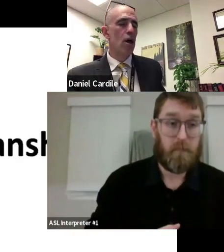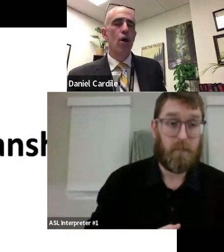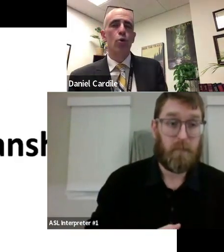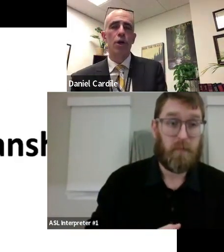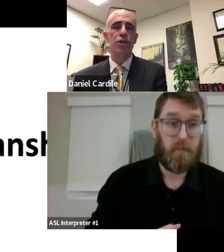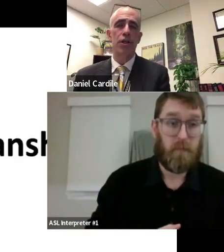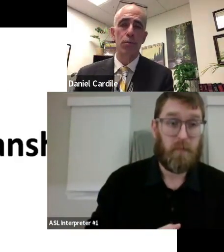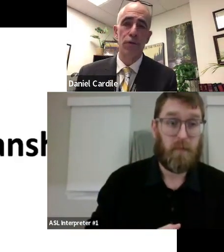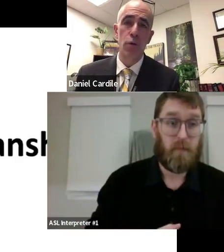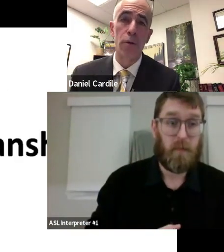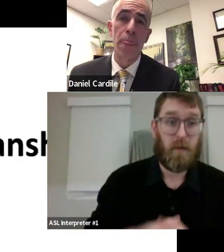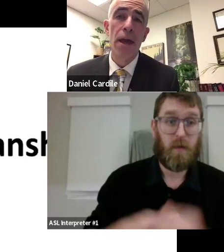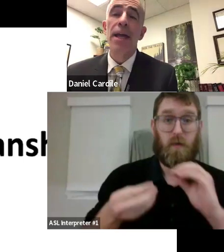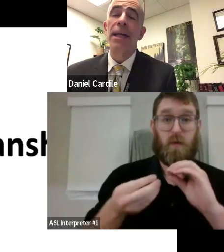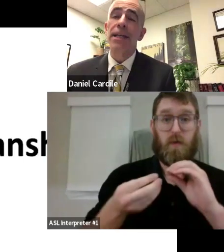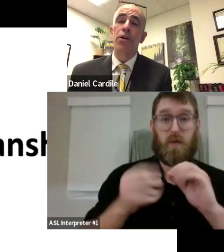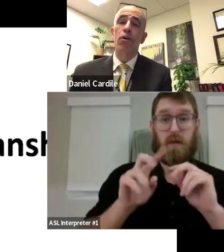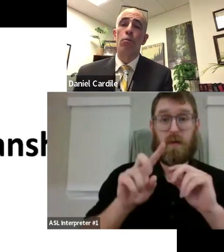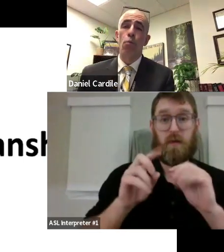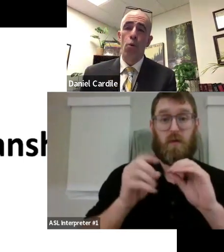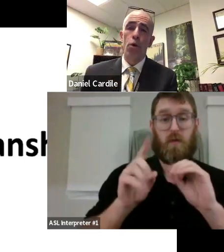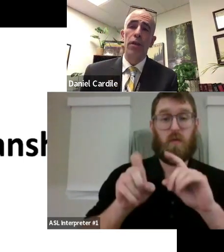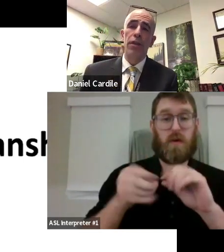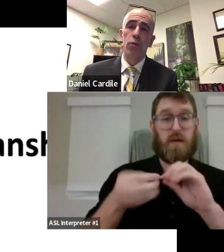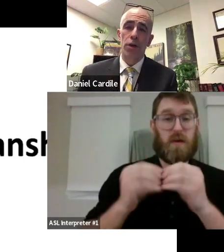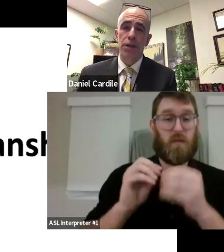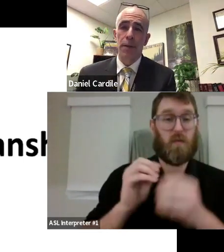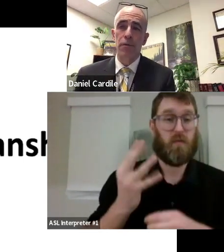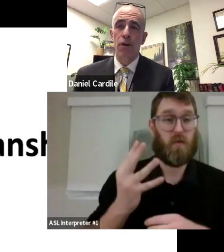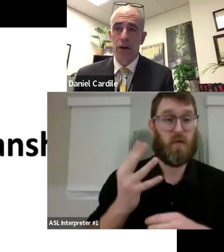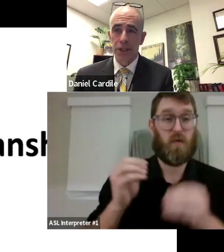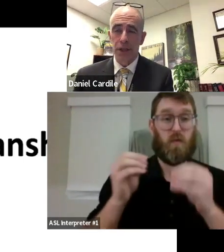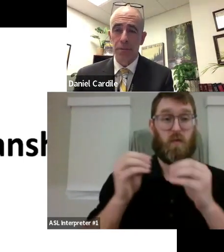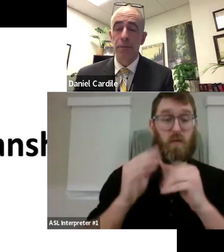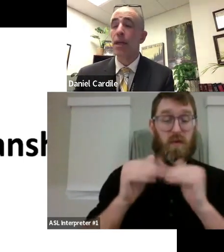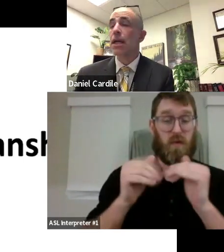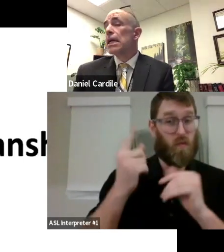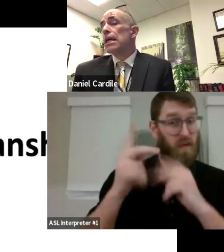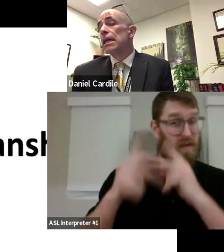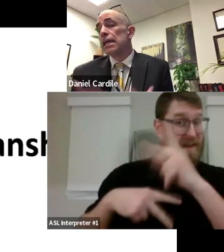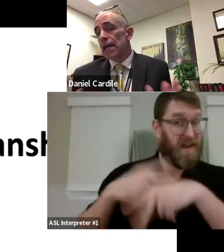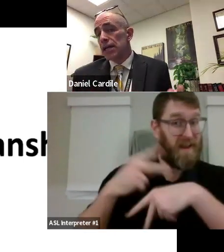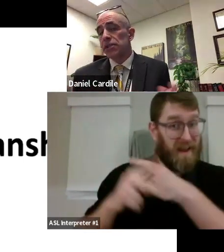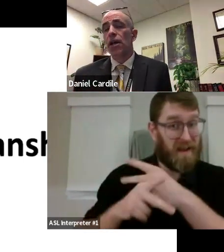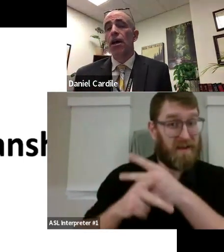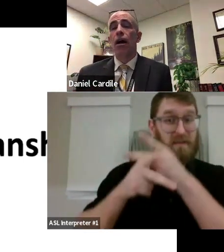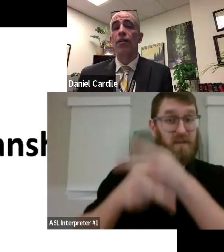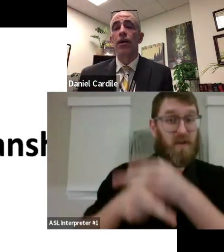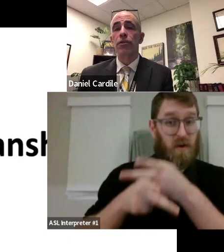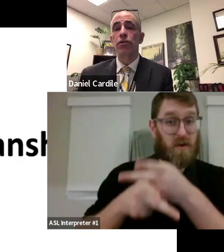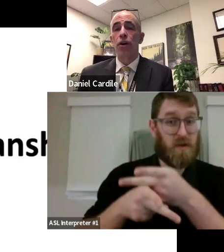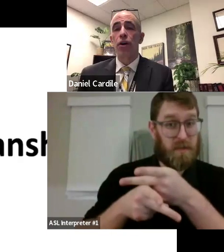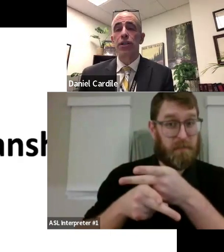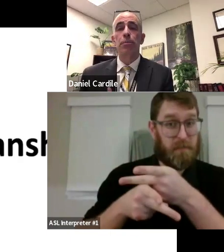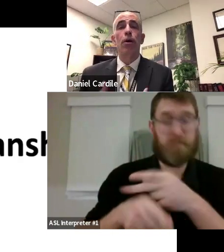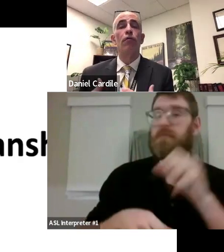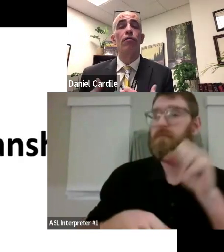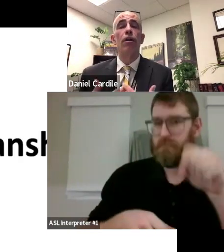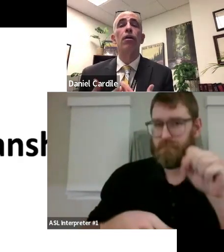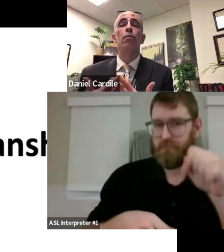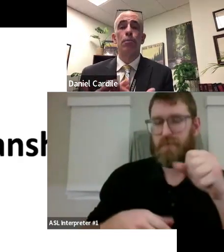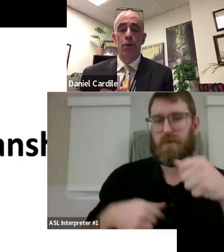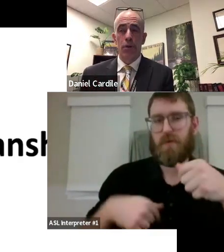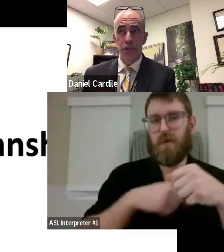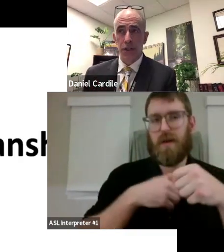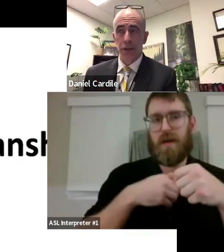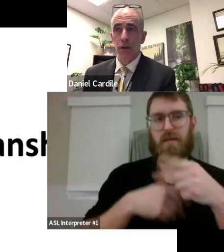Okay, question number 4. Is there more than one type of guardianship? Yes, there is guardianship of